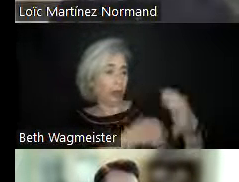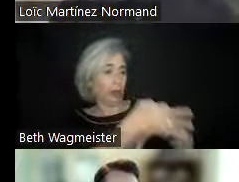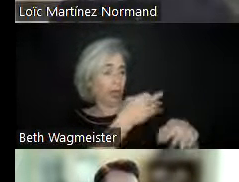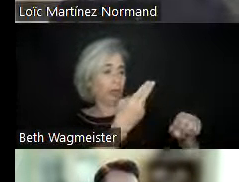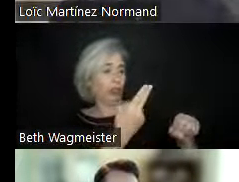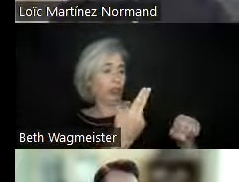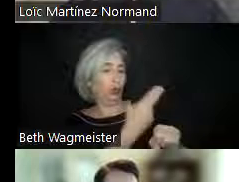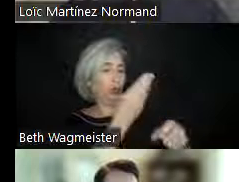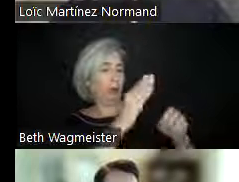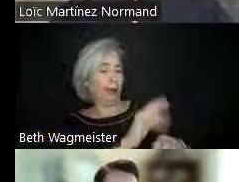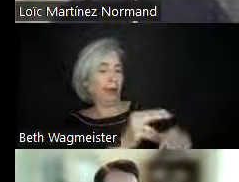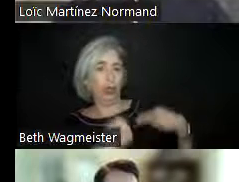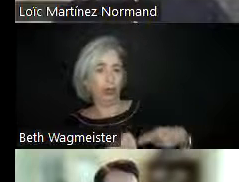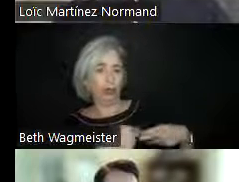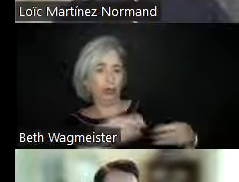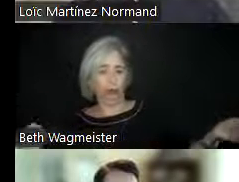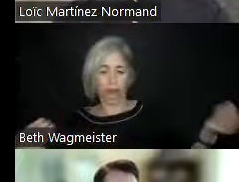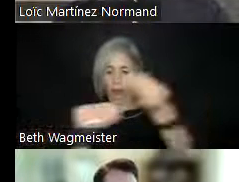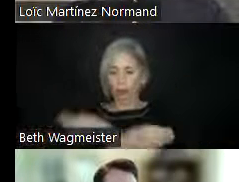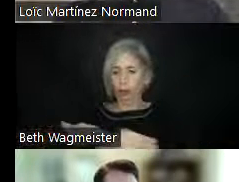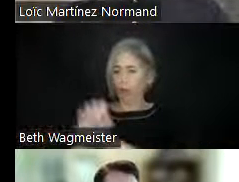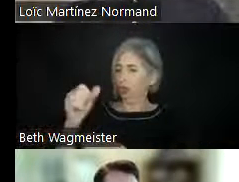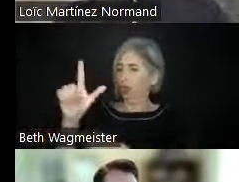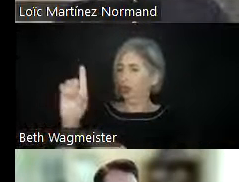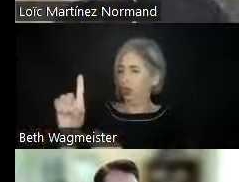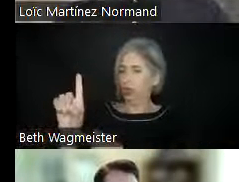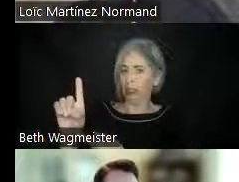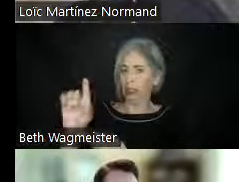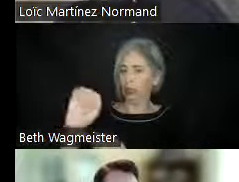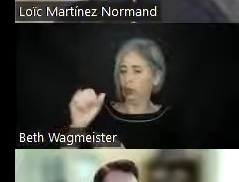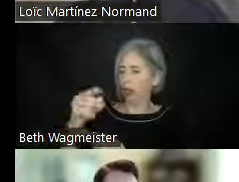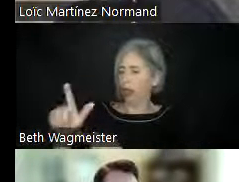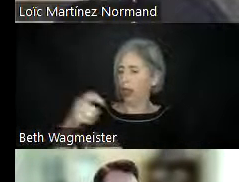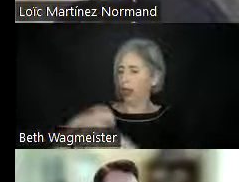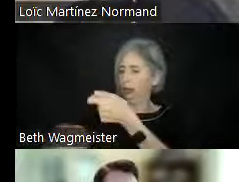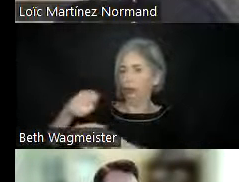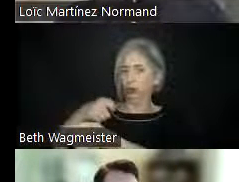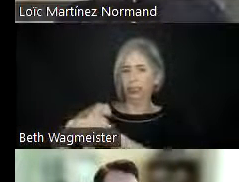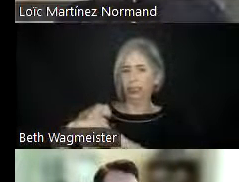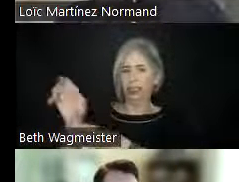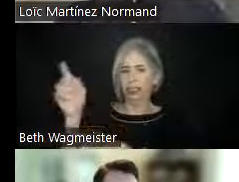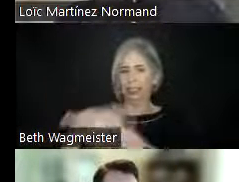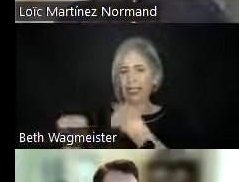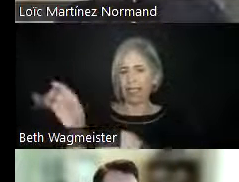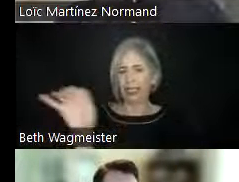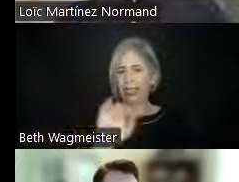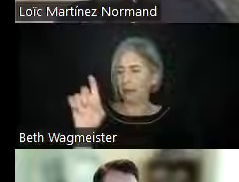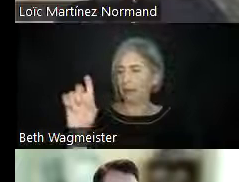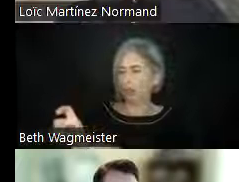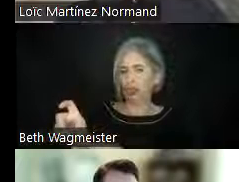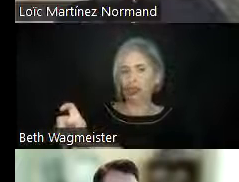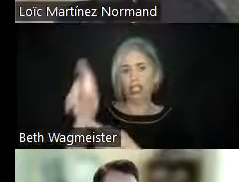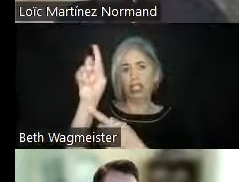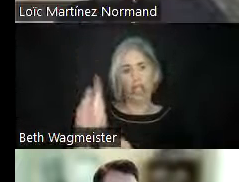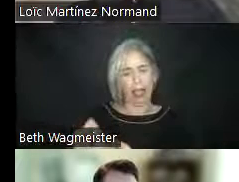And we swapped the should to shall, which is just a word, but as you probably know, this means a lot. So